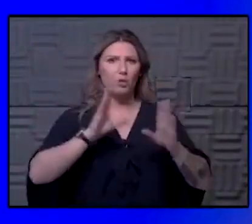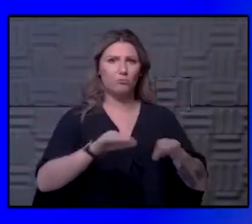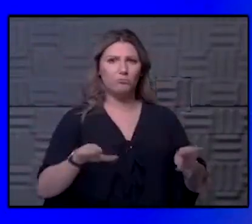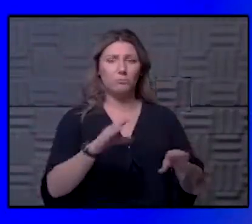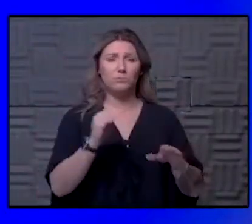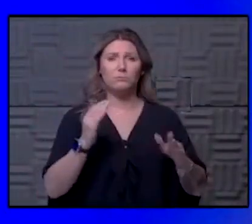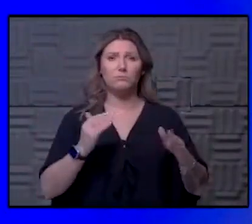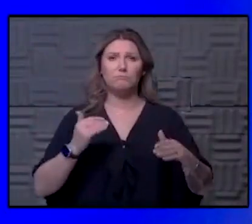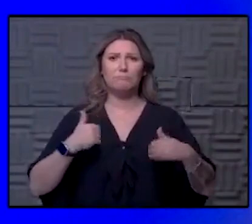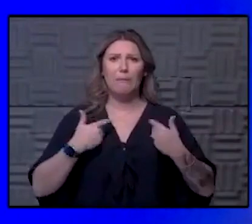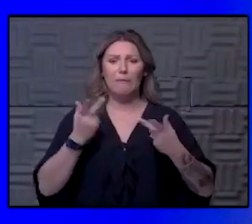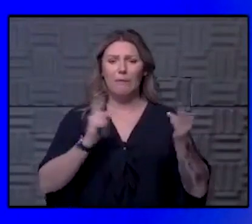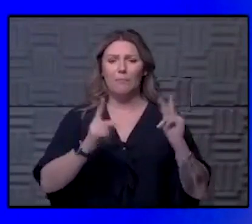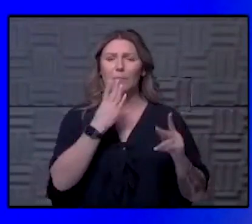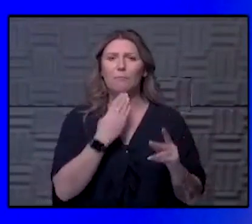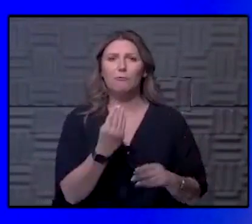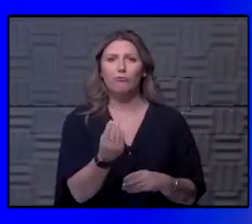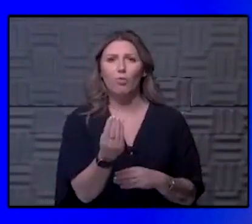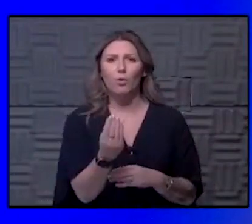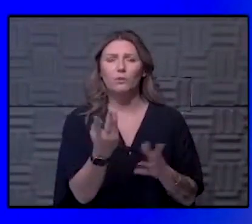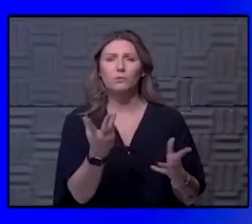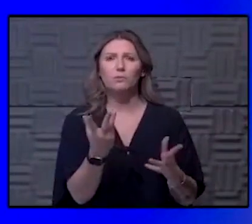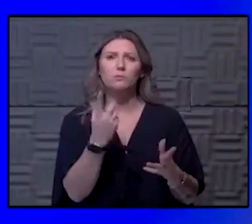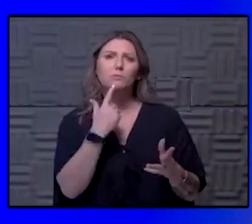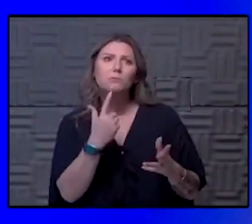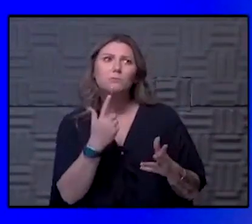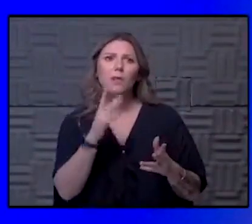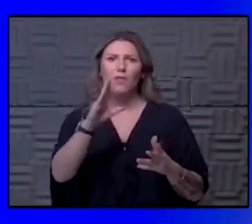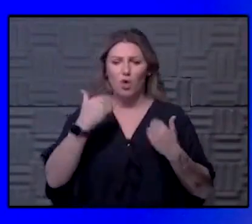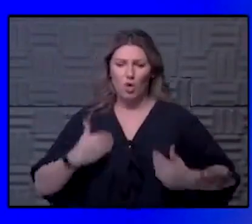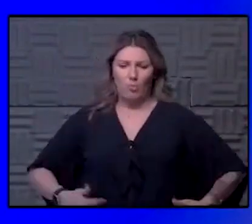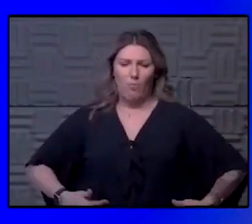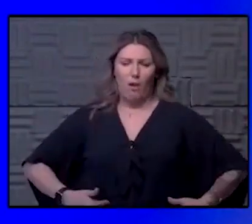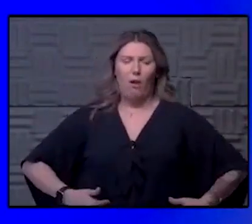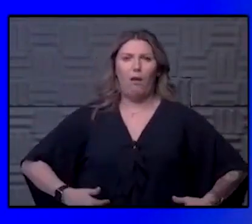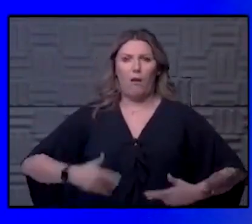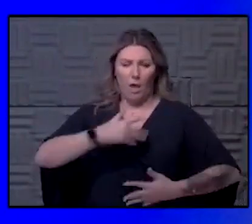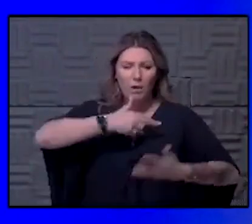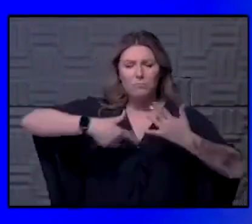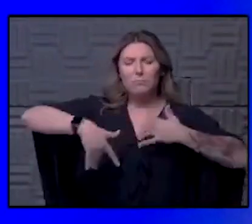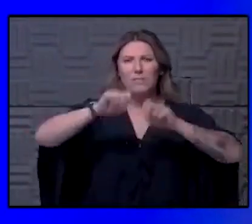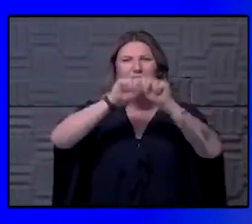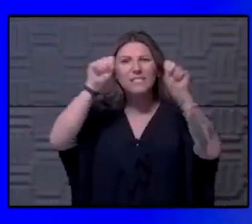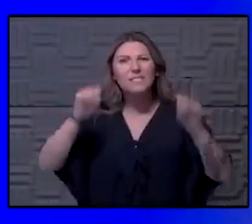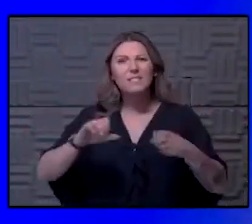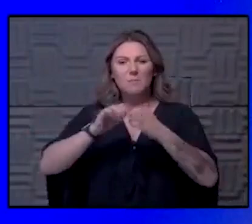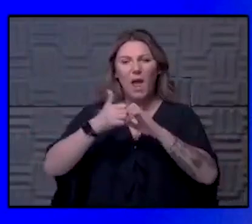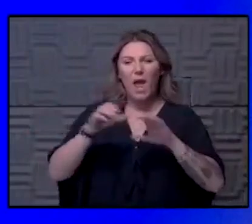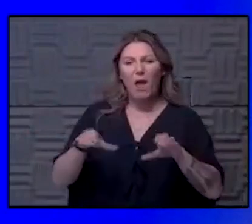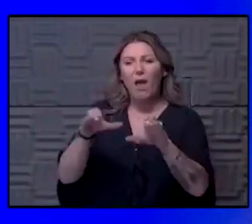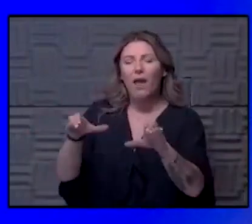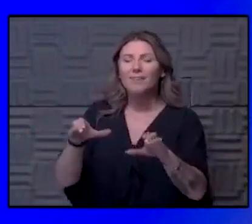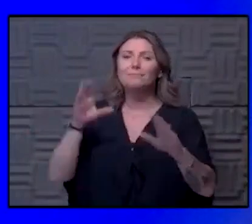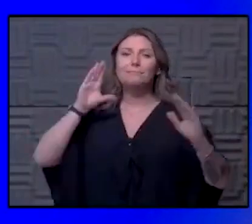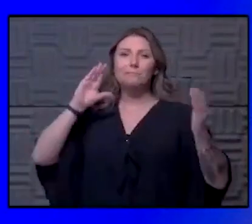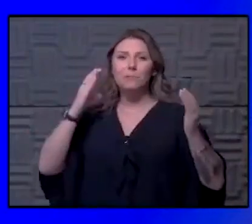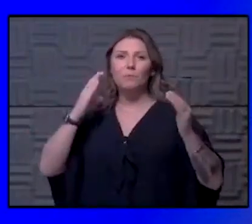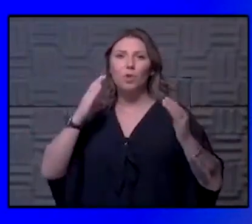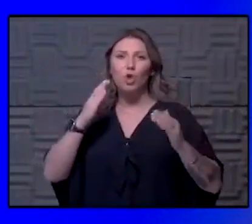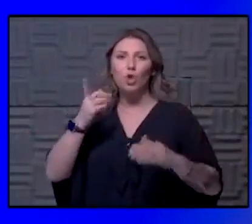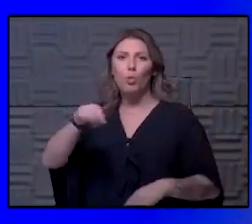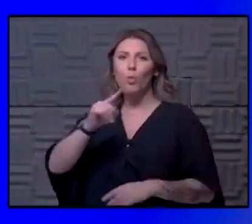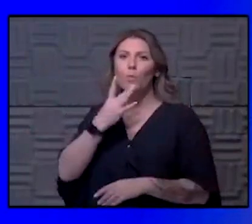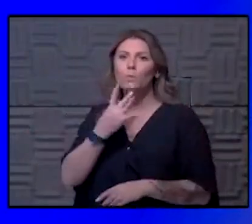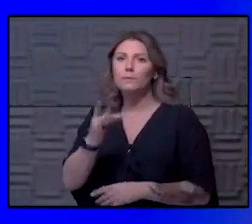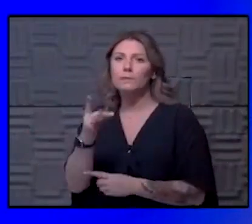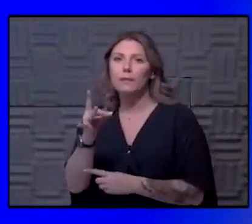young people down to 14, you know, immunologically and how their immune system acts is probably very similar to those at 18. Again,